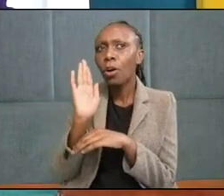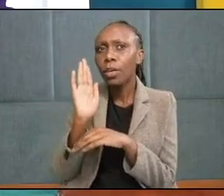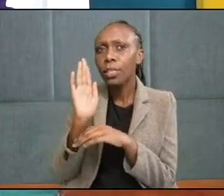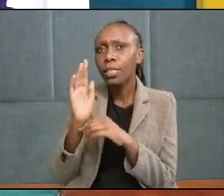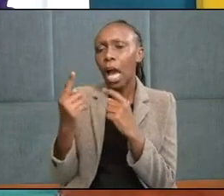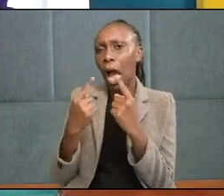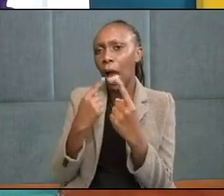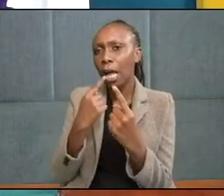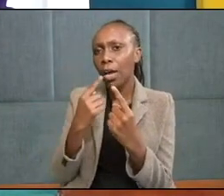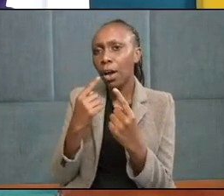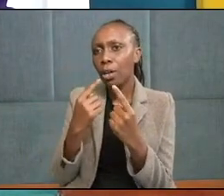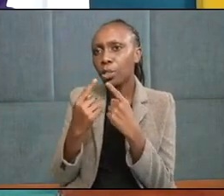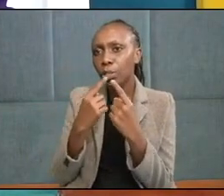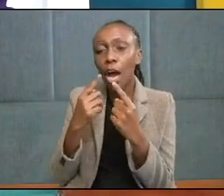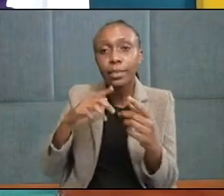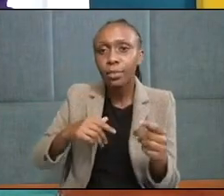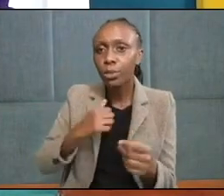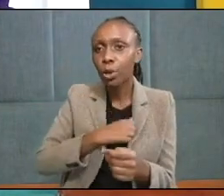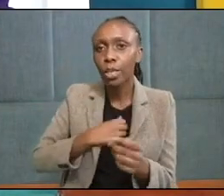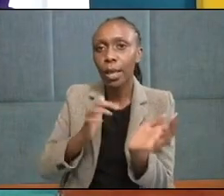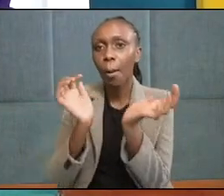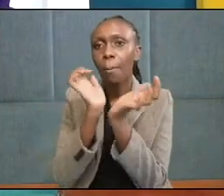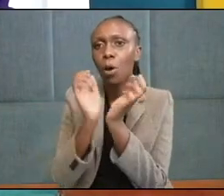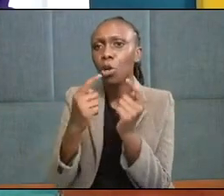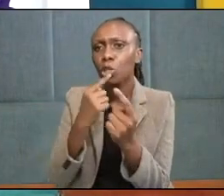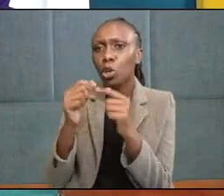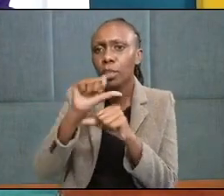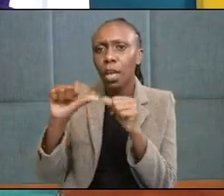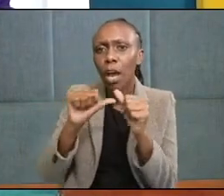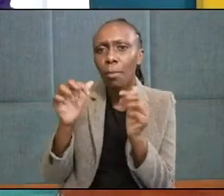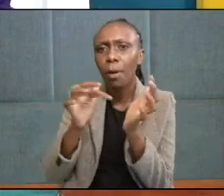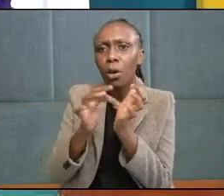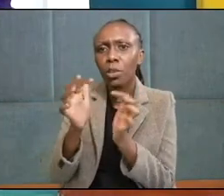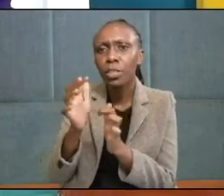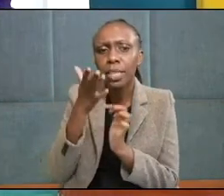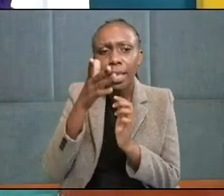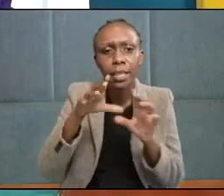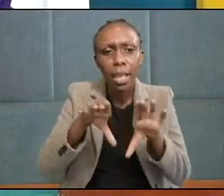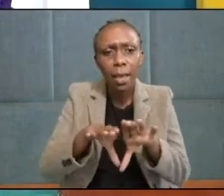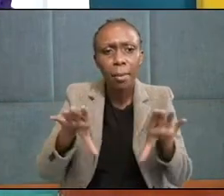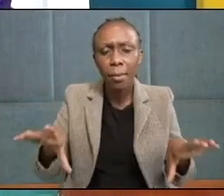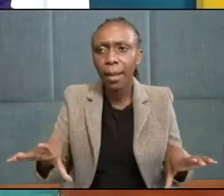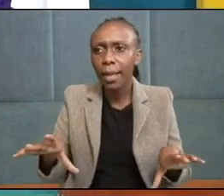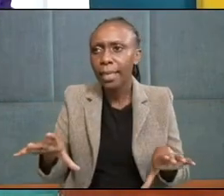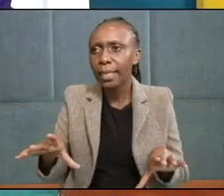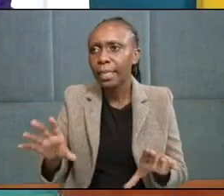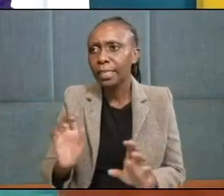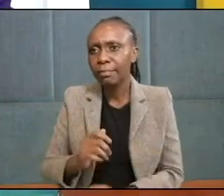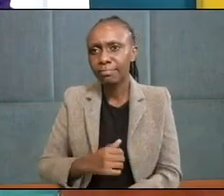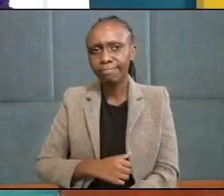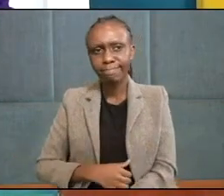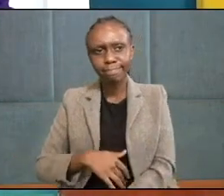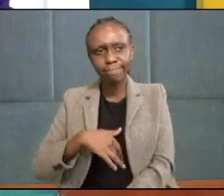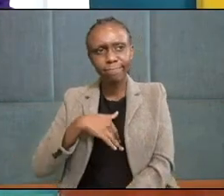the marketplace, some people saw him and they decided to take him to the